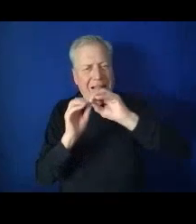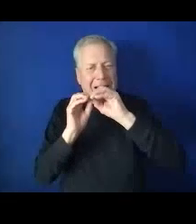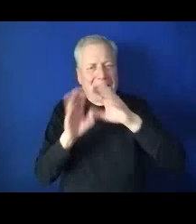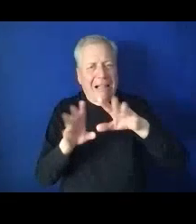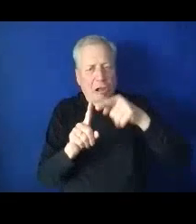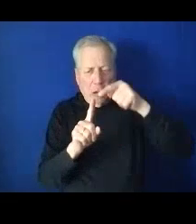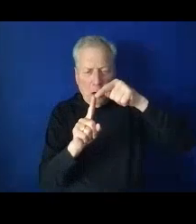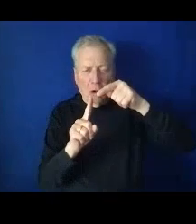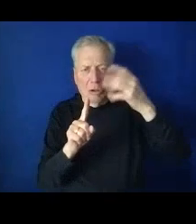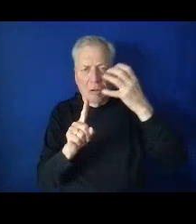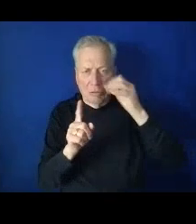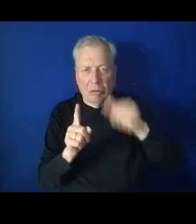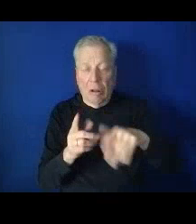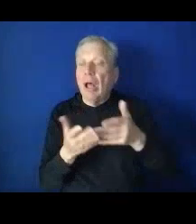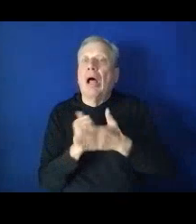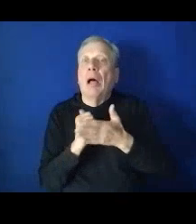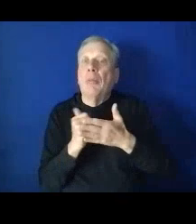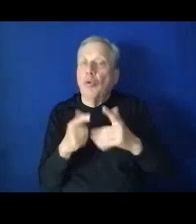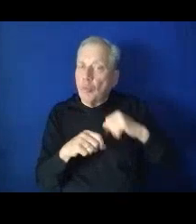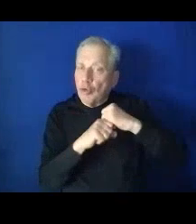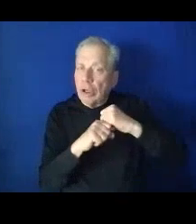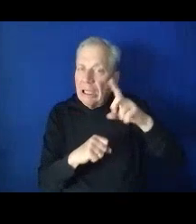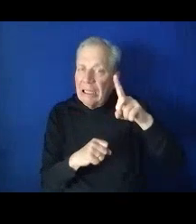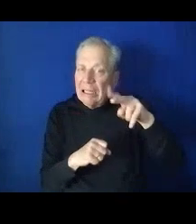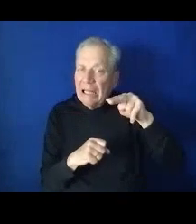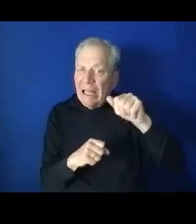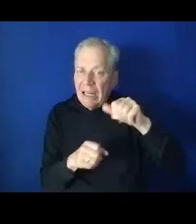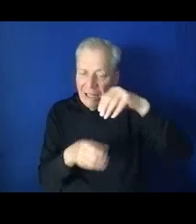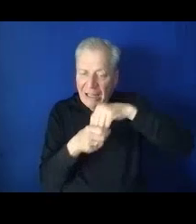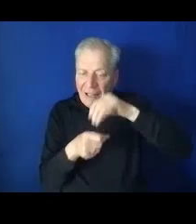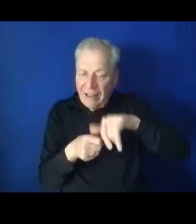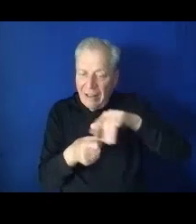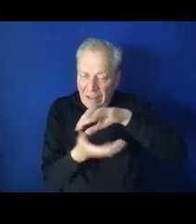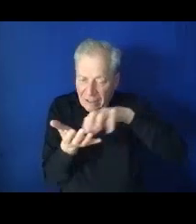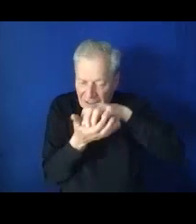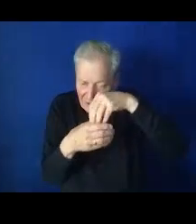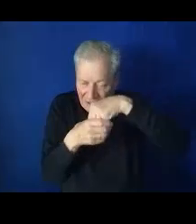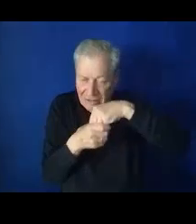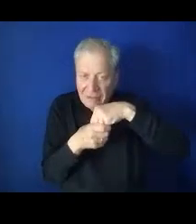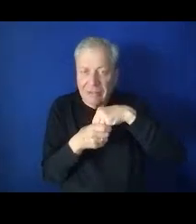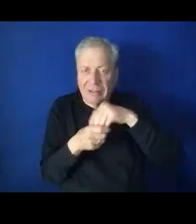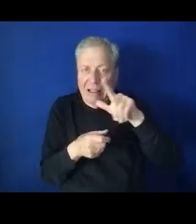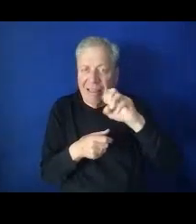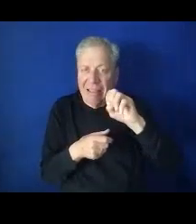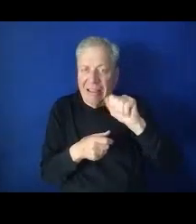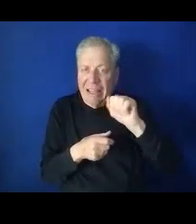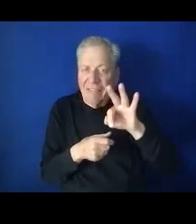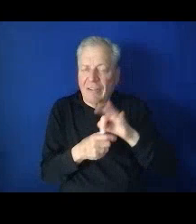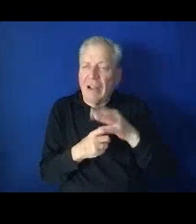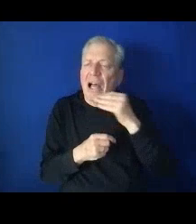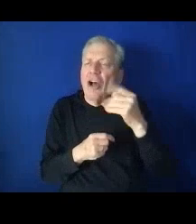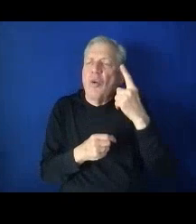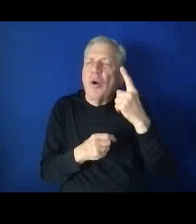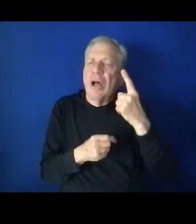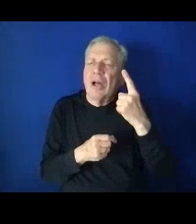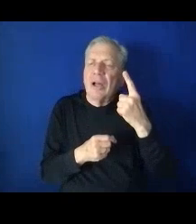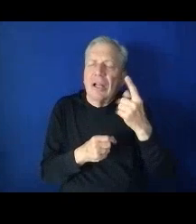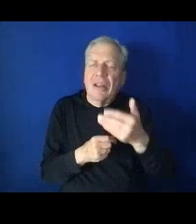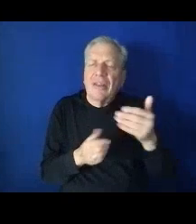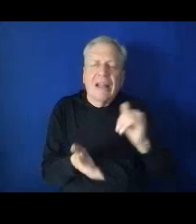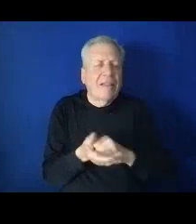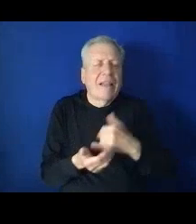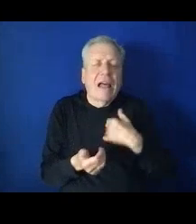and that helps protect the DNA and the chlorophyll within the leaf. And one fun thing that I